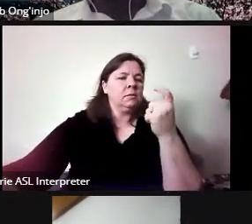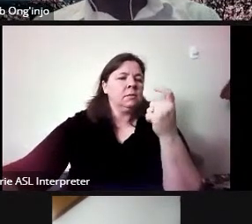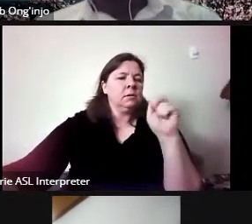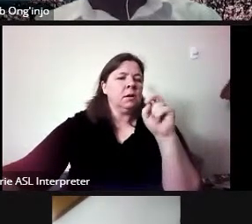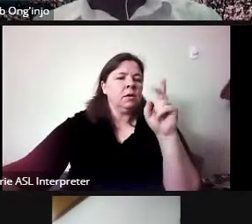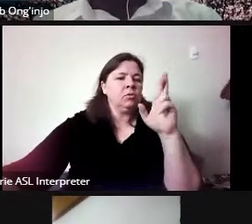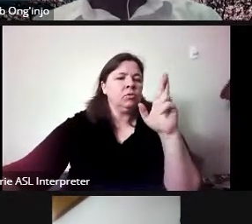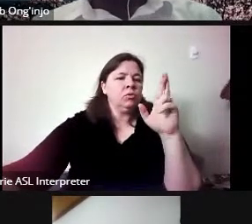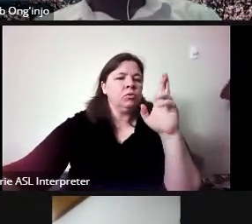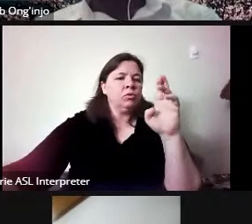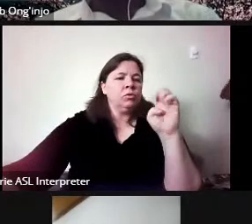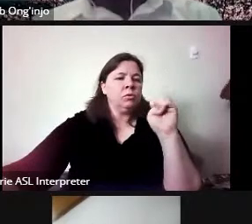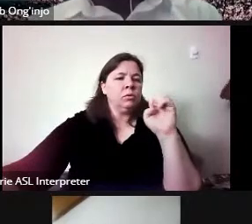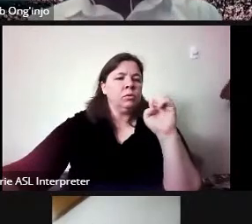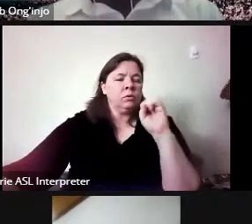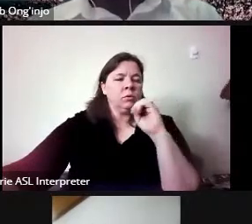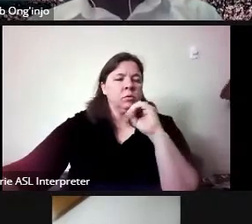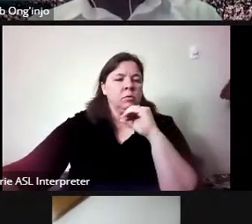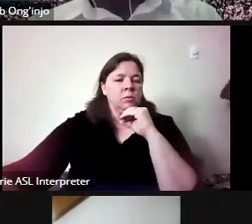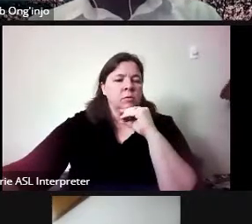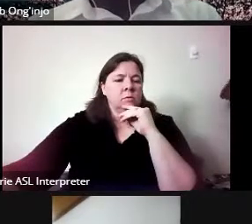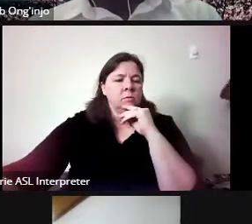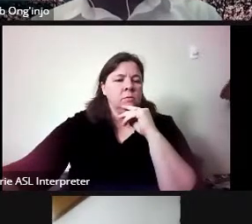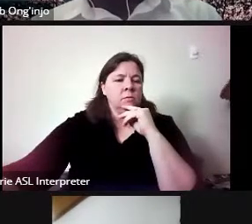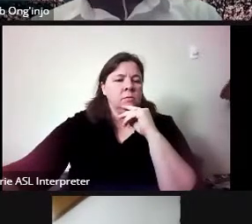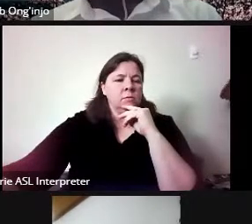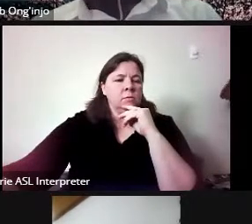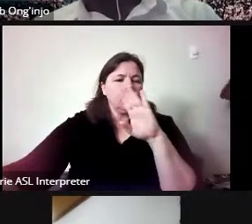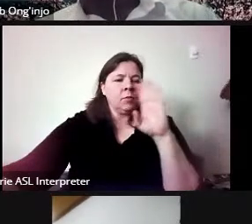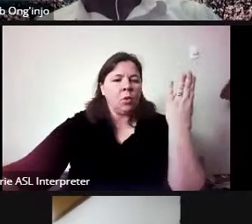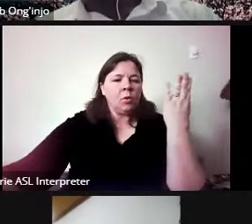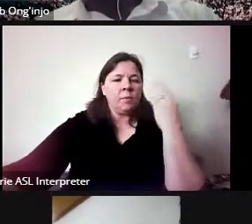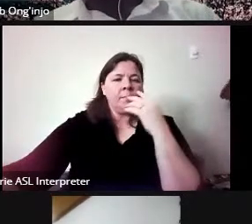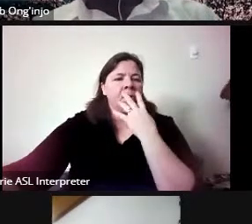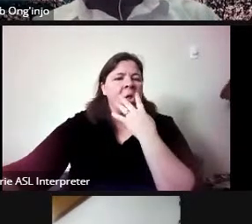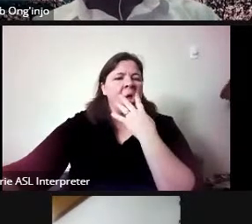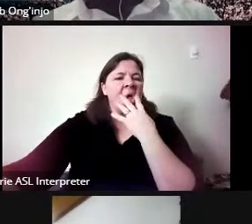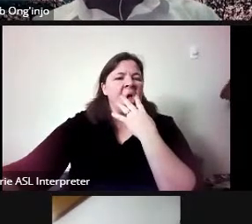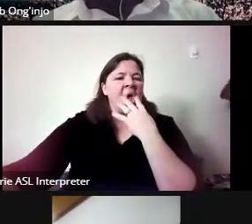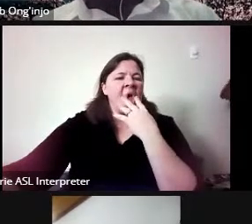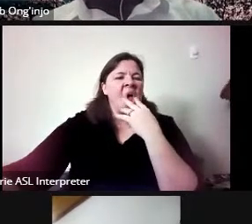ask quickly? You can unmute yourself and ask your question.